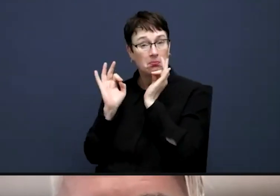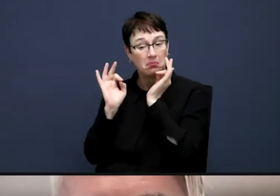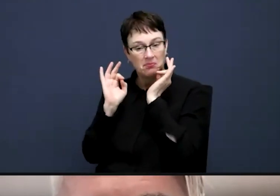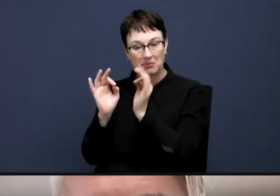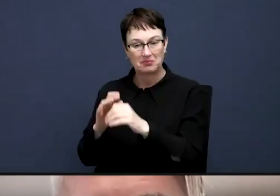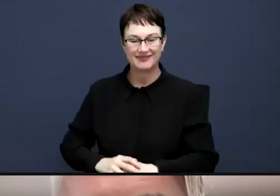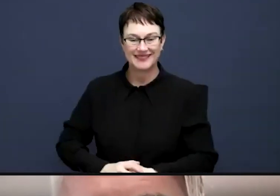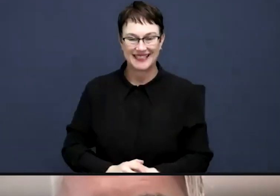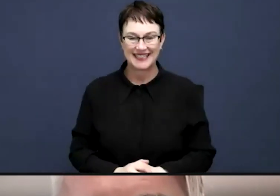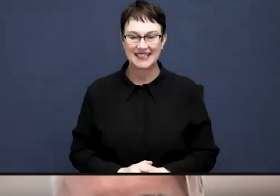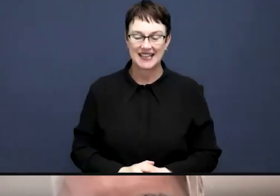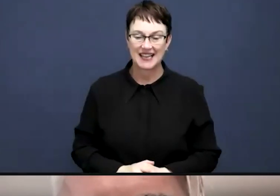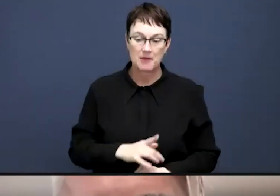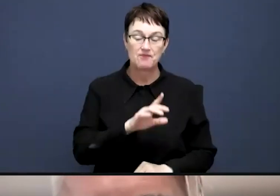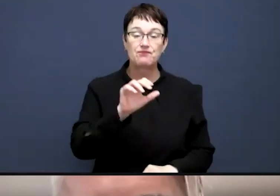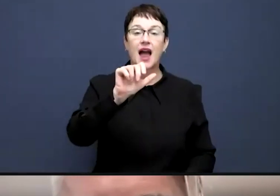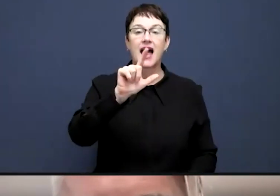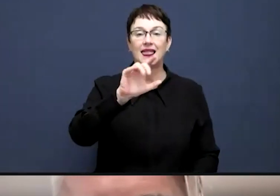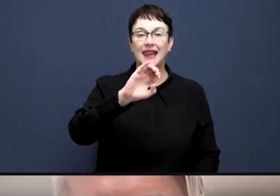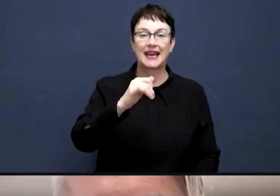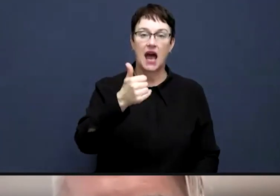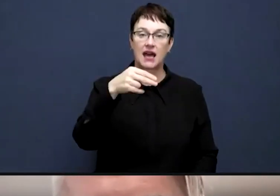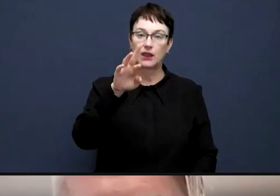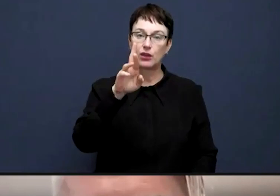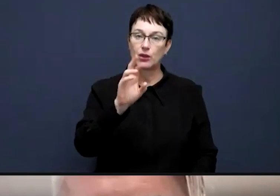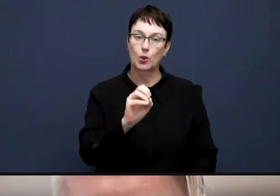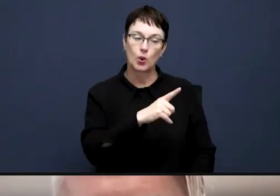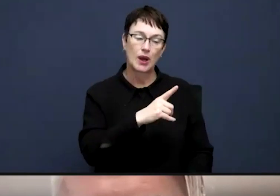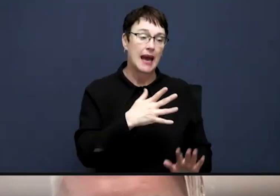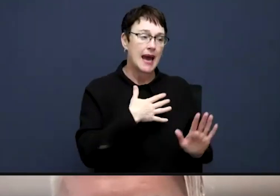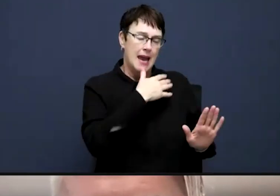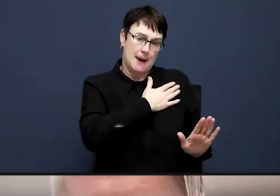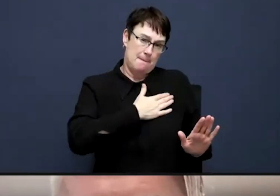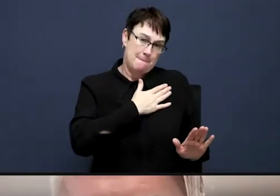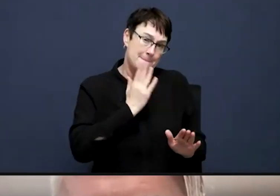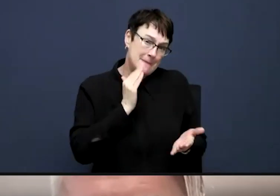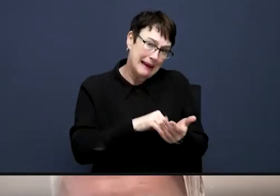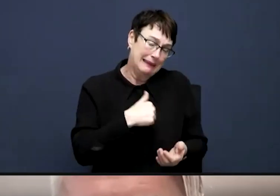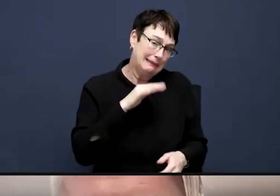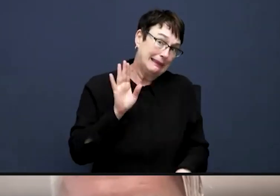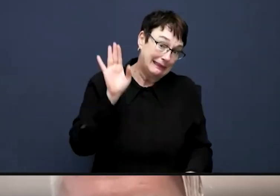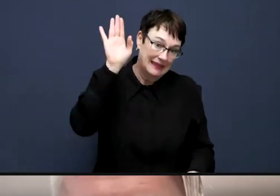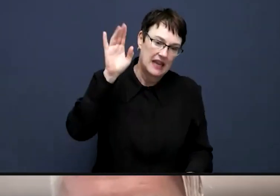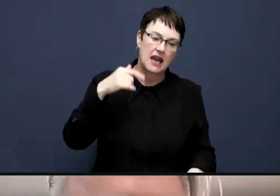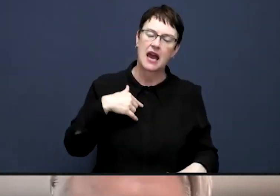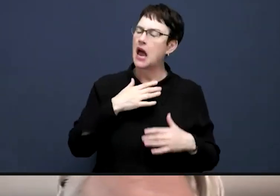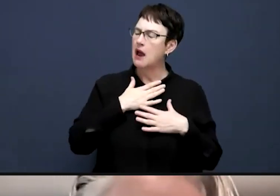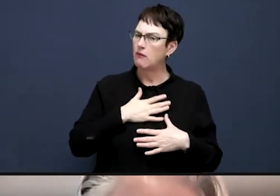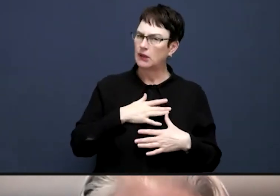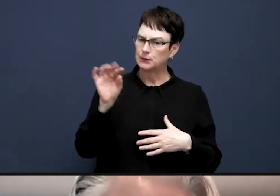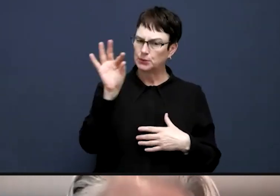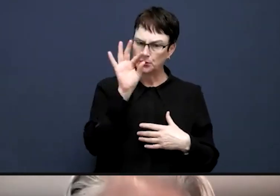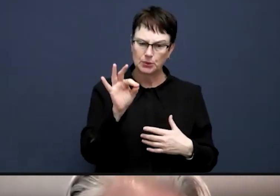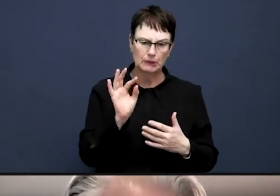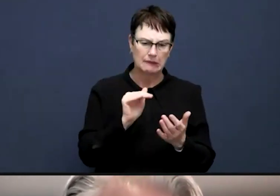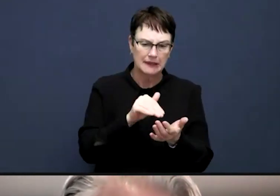Oh, you're welcome. It was mentioned at the beginning, EPUB So I was among those who were